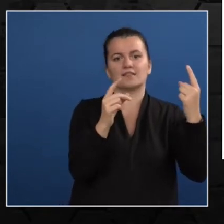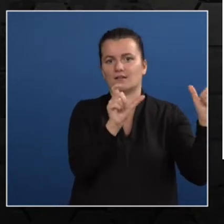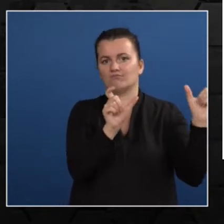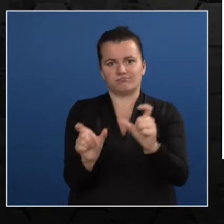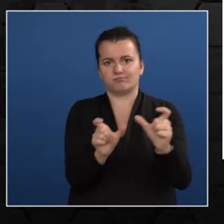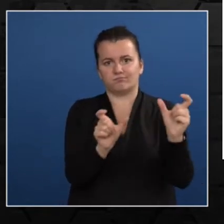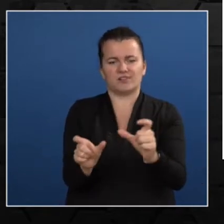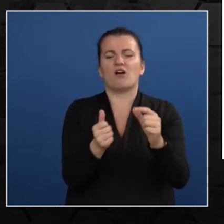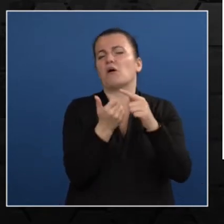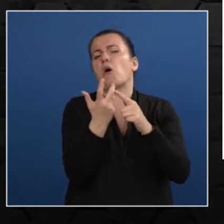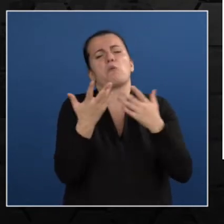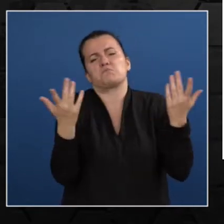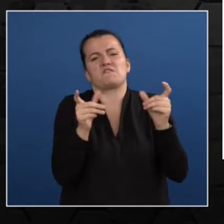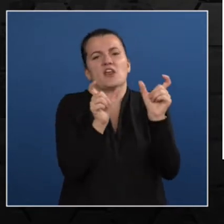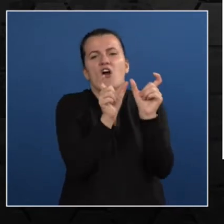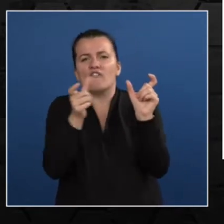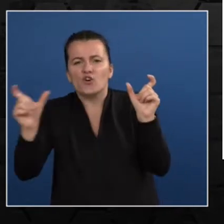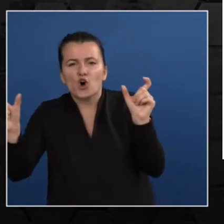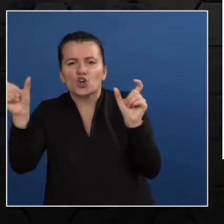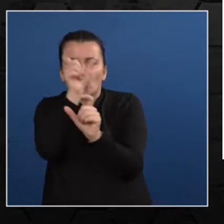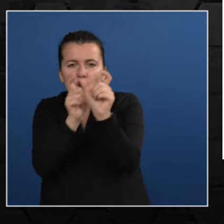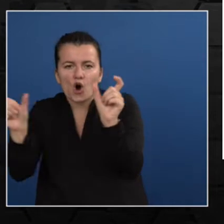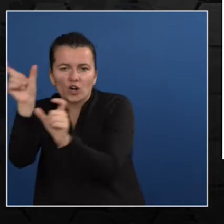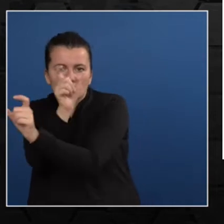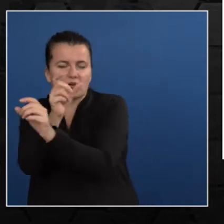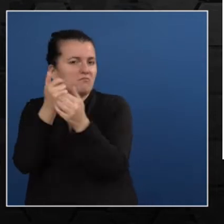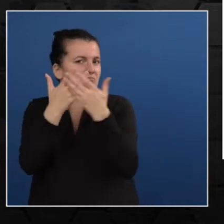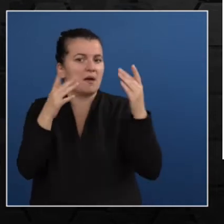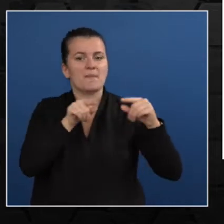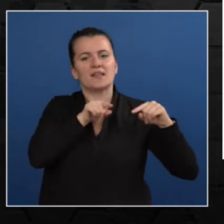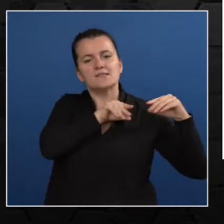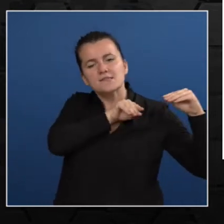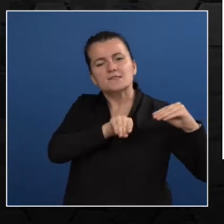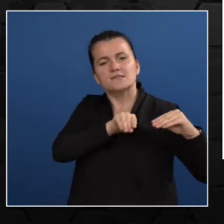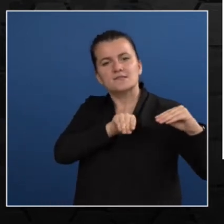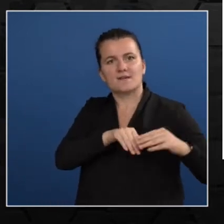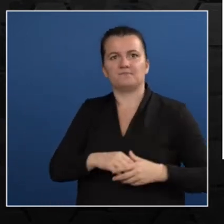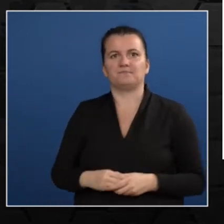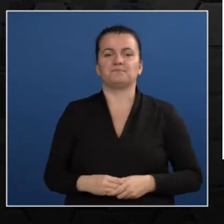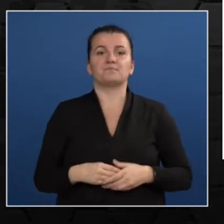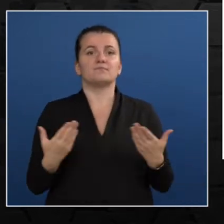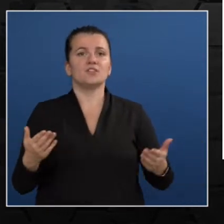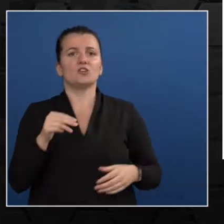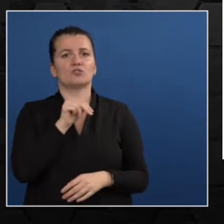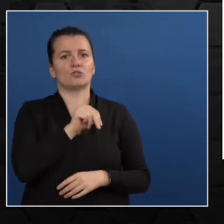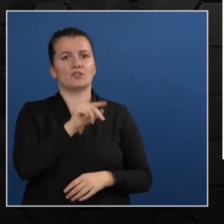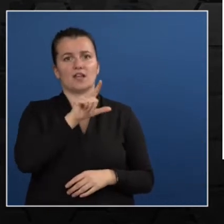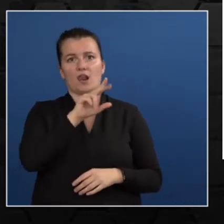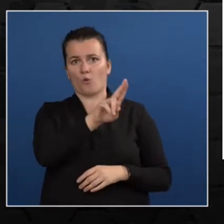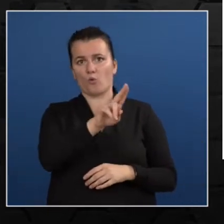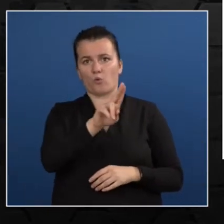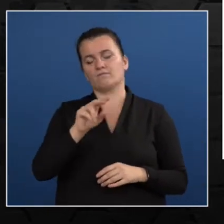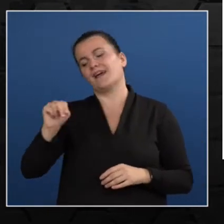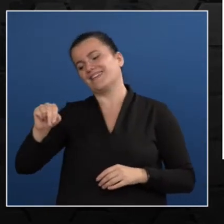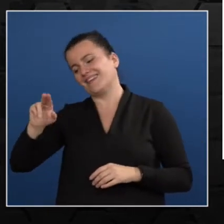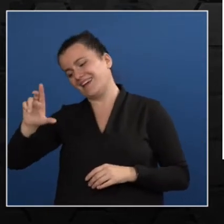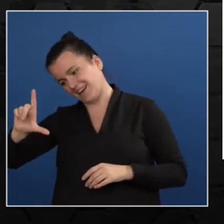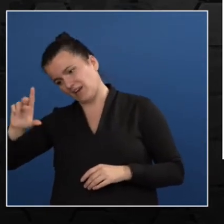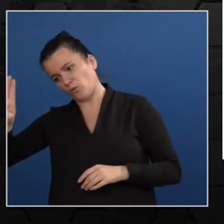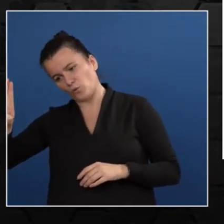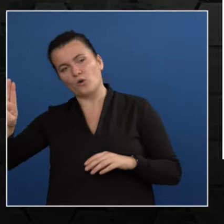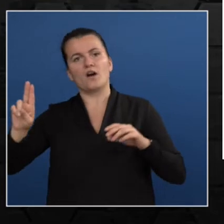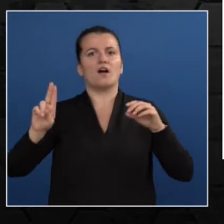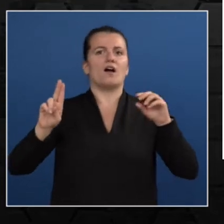usually dealing with decisions and actions. Yeah, and you're also dealing with classification, NER,